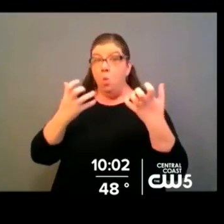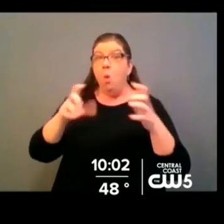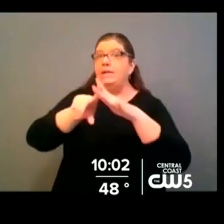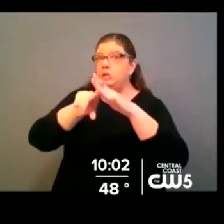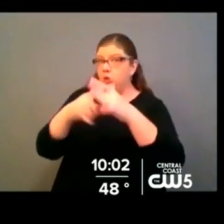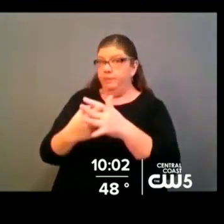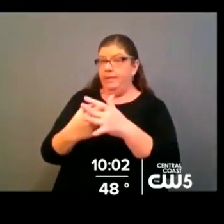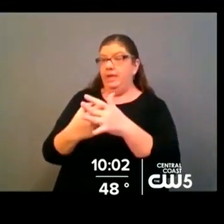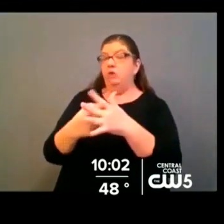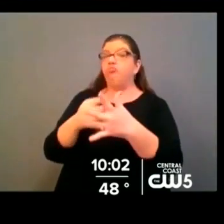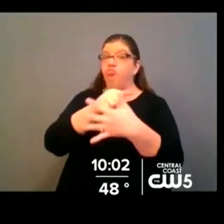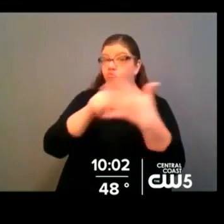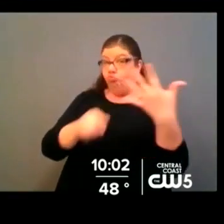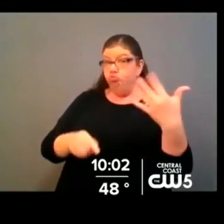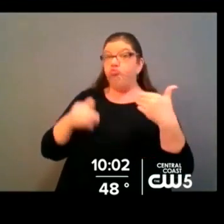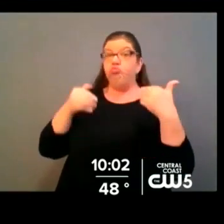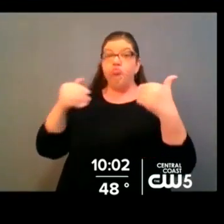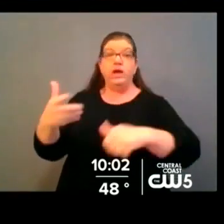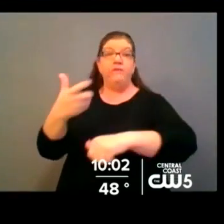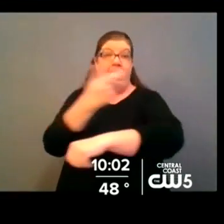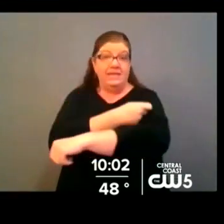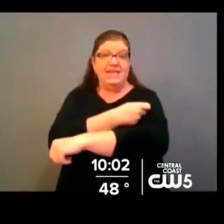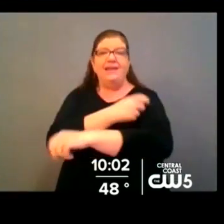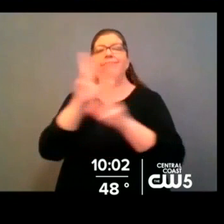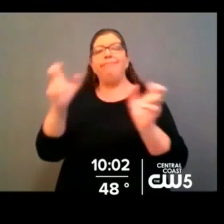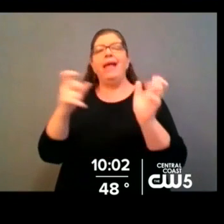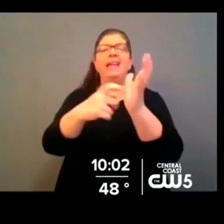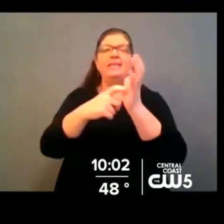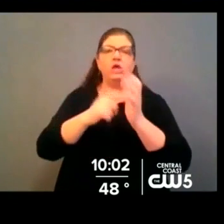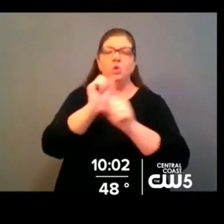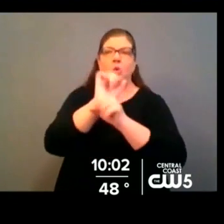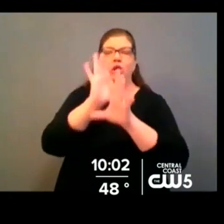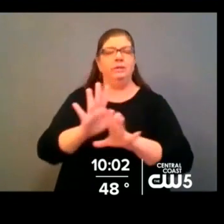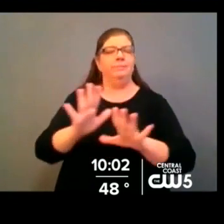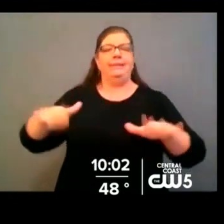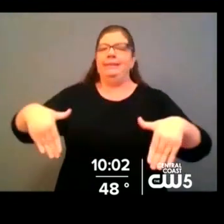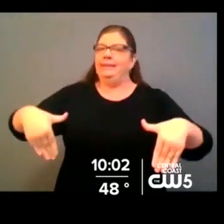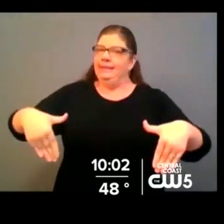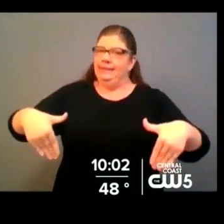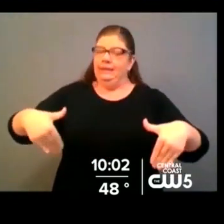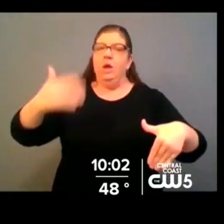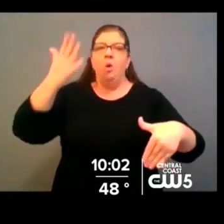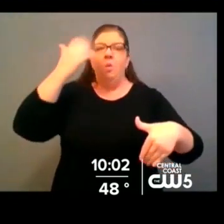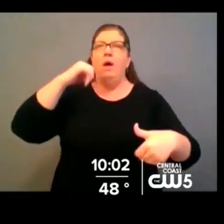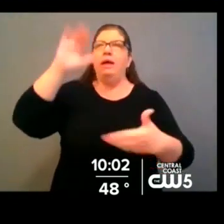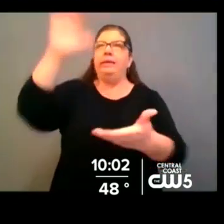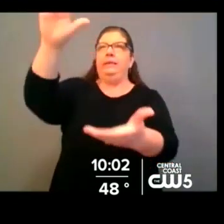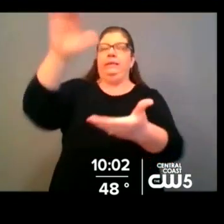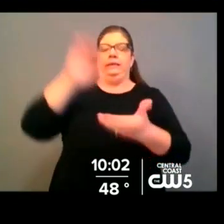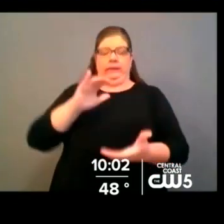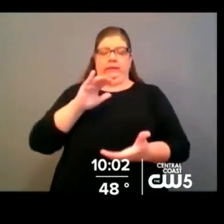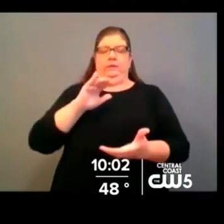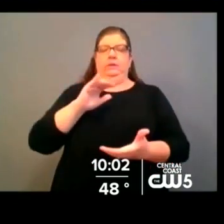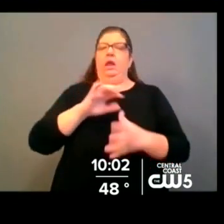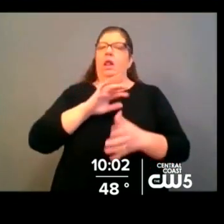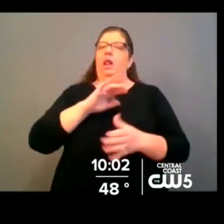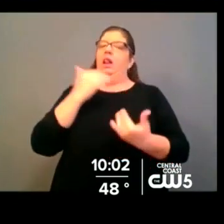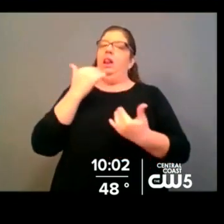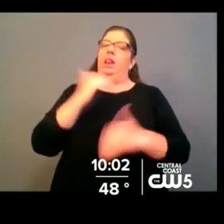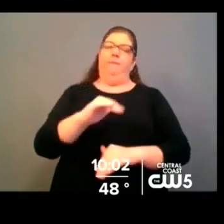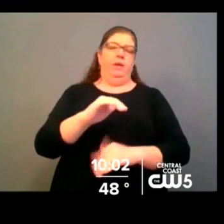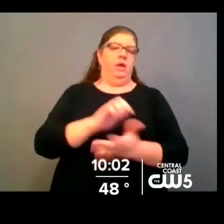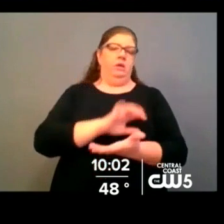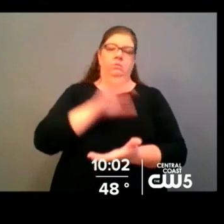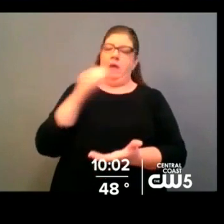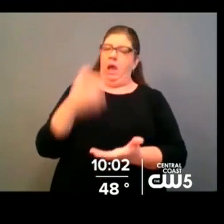vaccinating our essential workers. But again, because of our limited vaccine vaccines